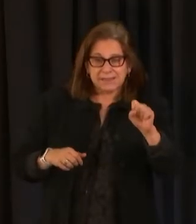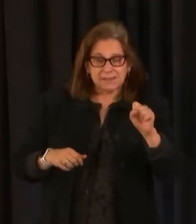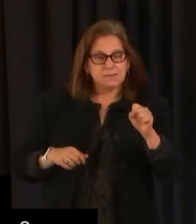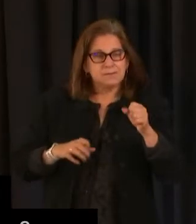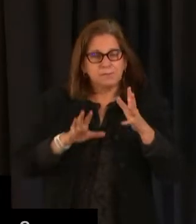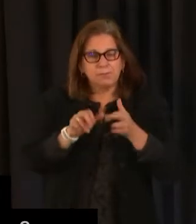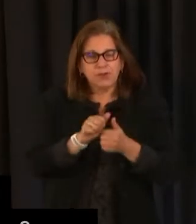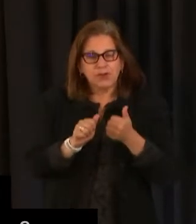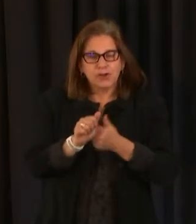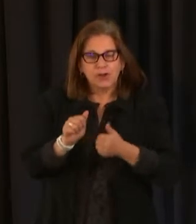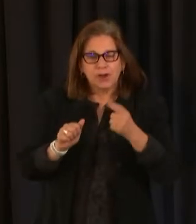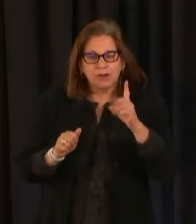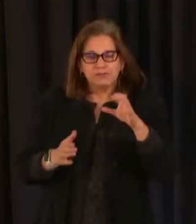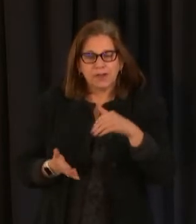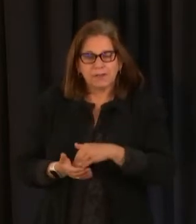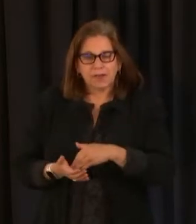is